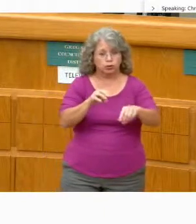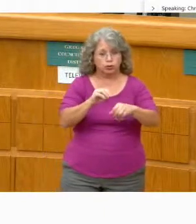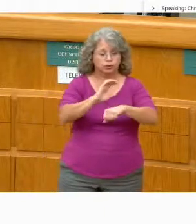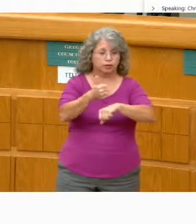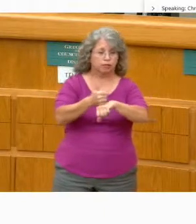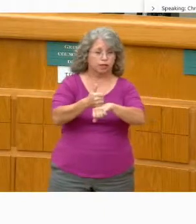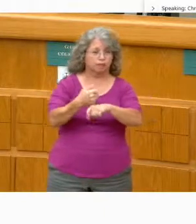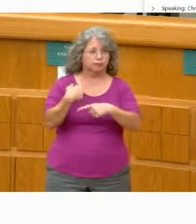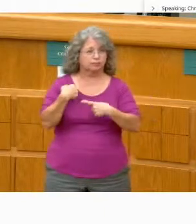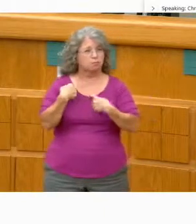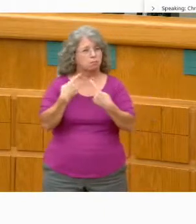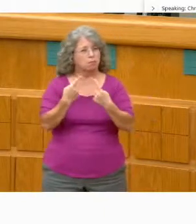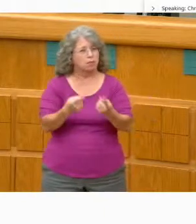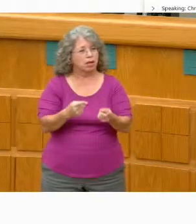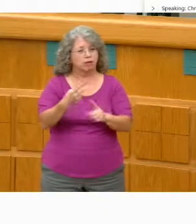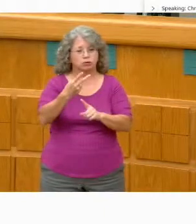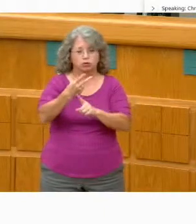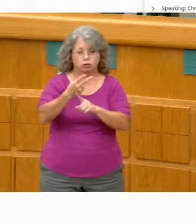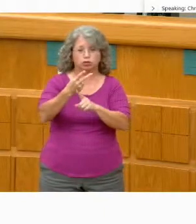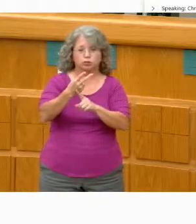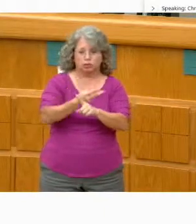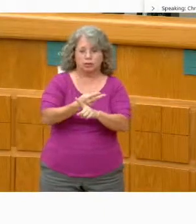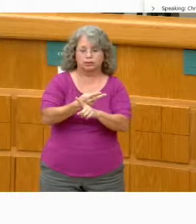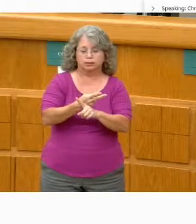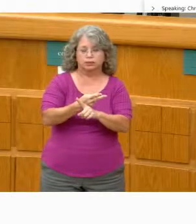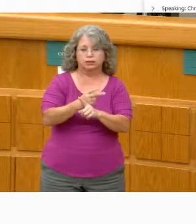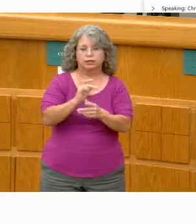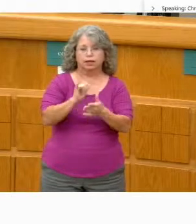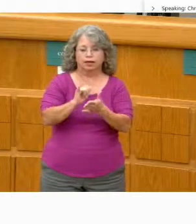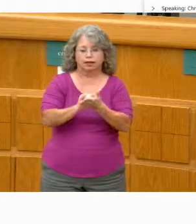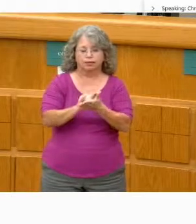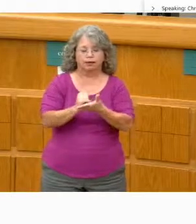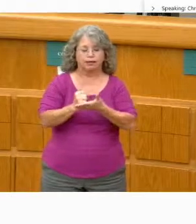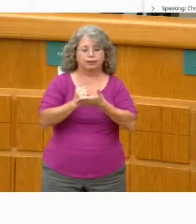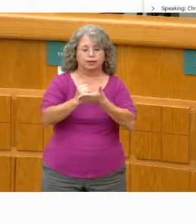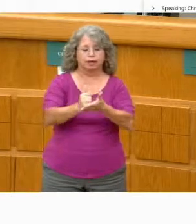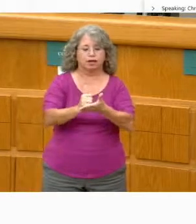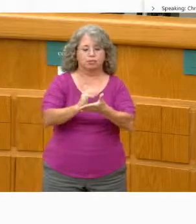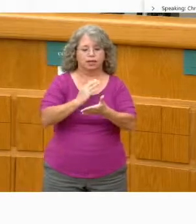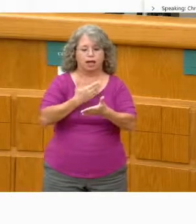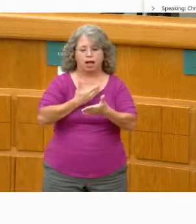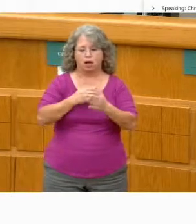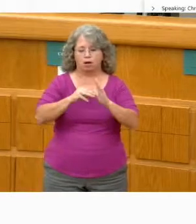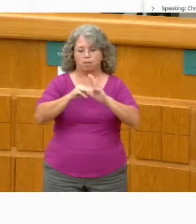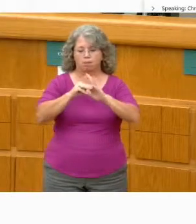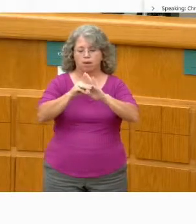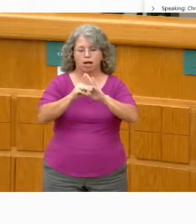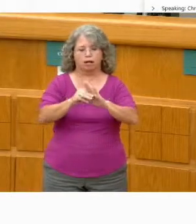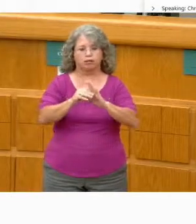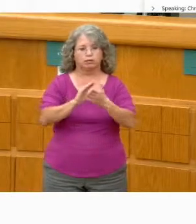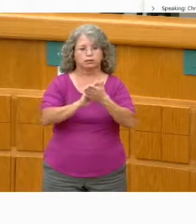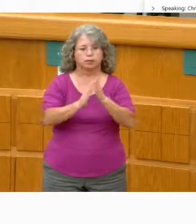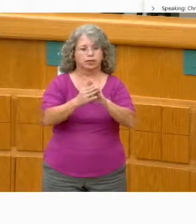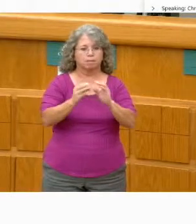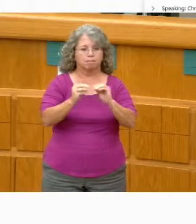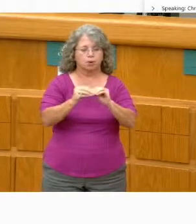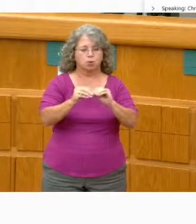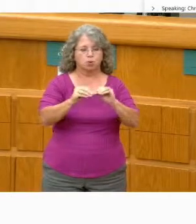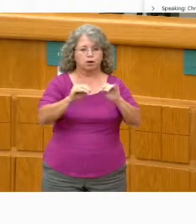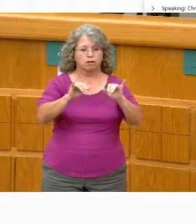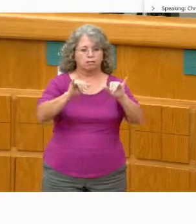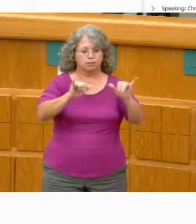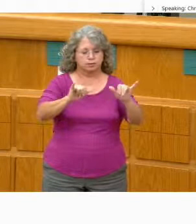part, for the better part of 2 months at this point. And that's caused a great deal of stability in our modeling